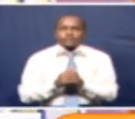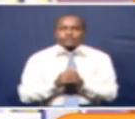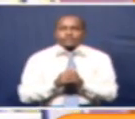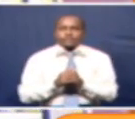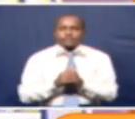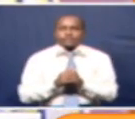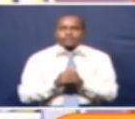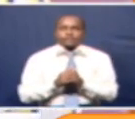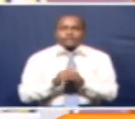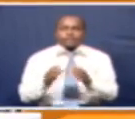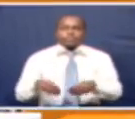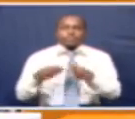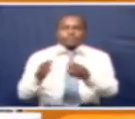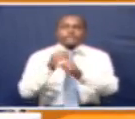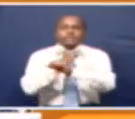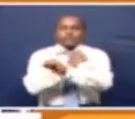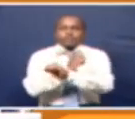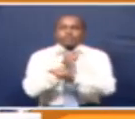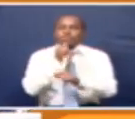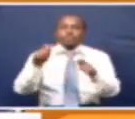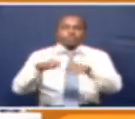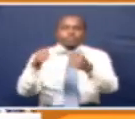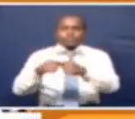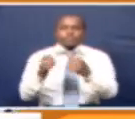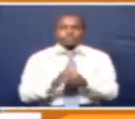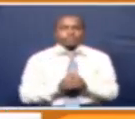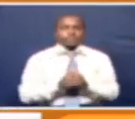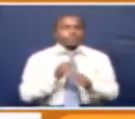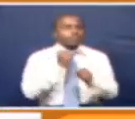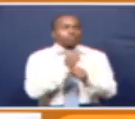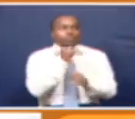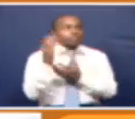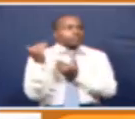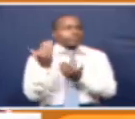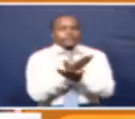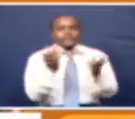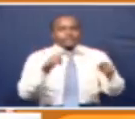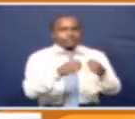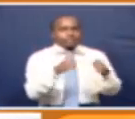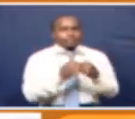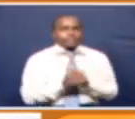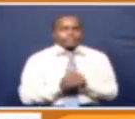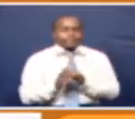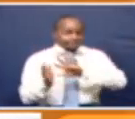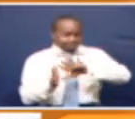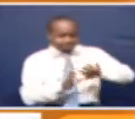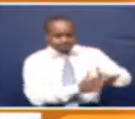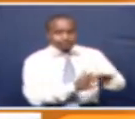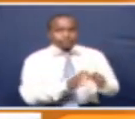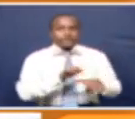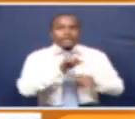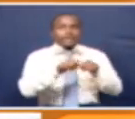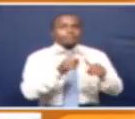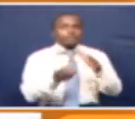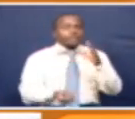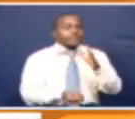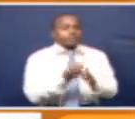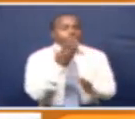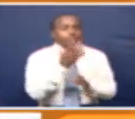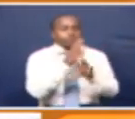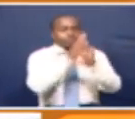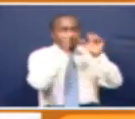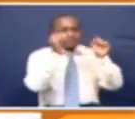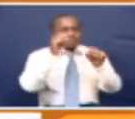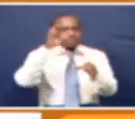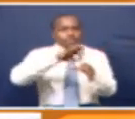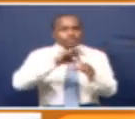and provide security. But not to disrupt it. We don't expect any disruption. Now, regarding the outcome of presidential election in this country,